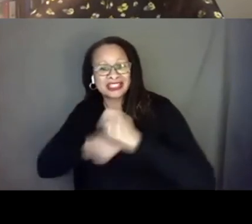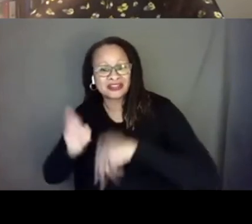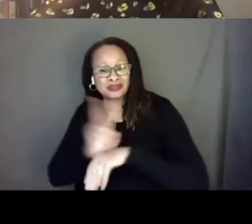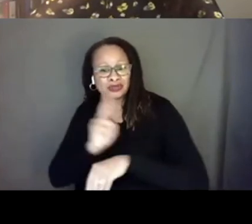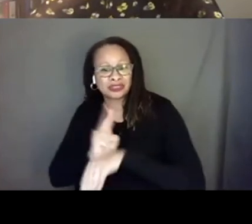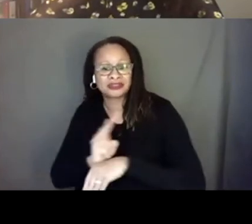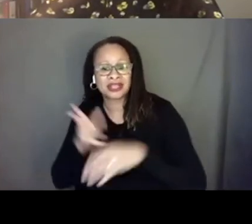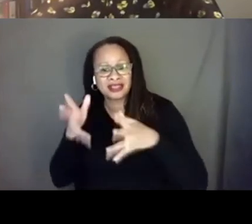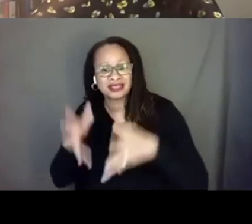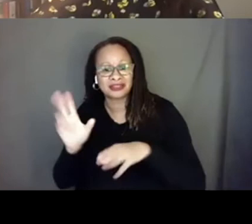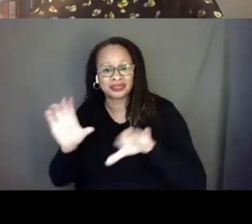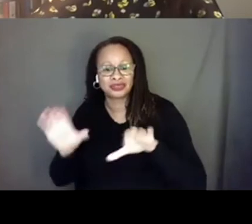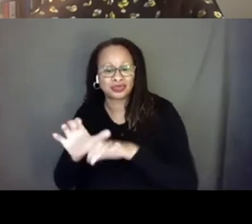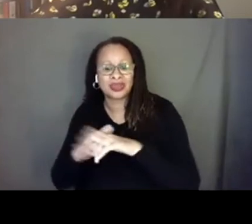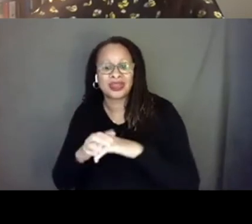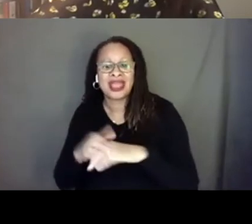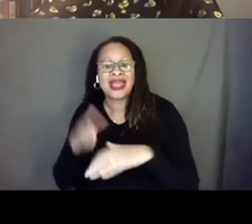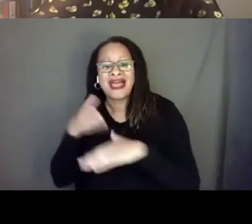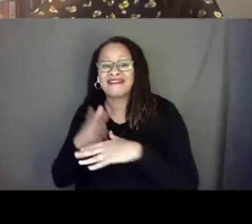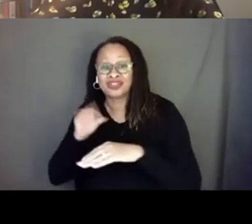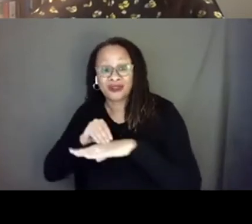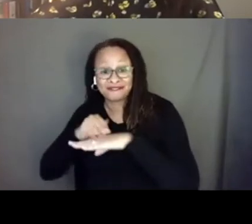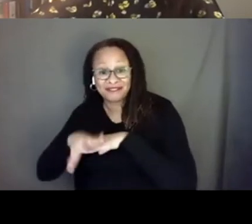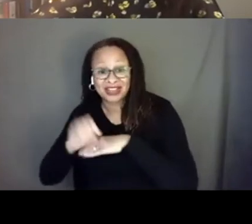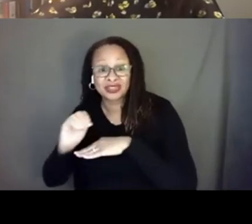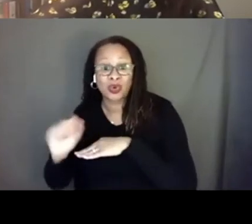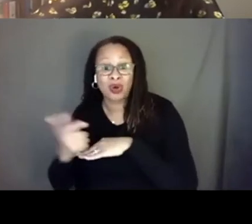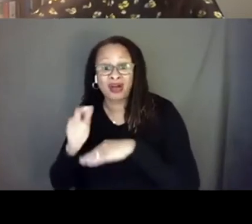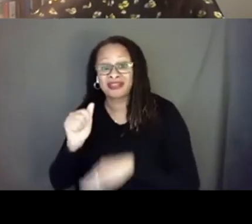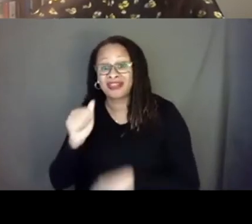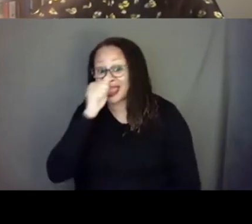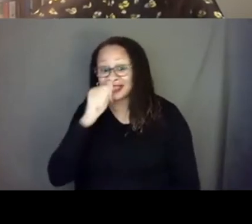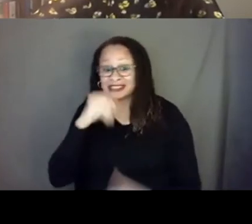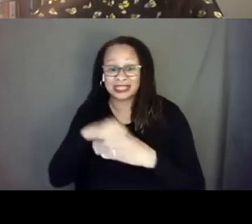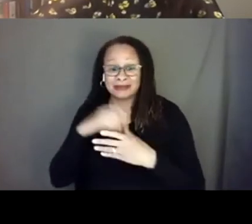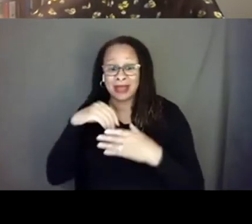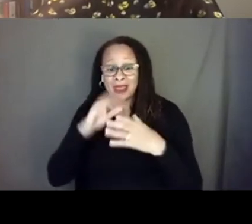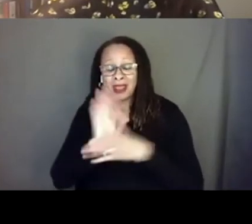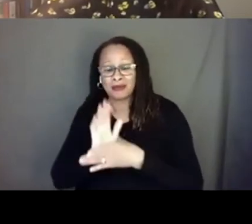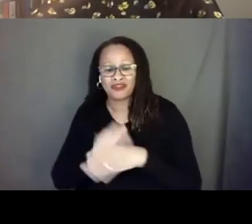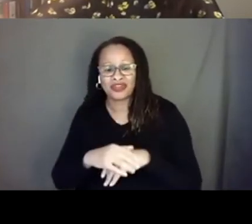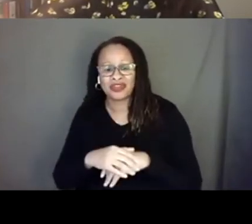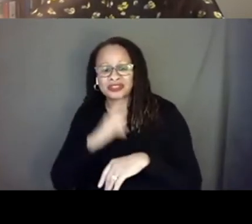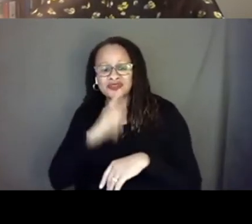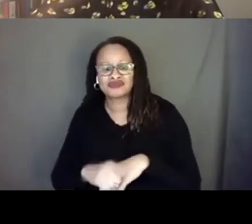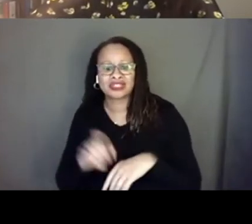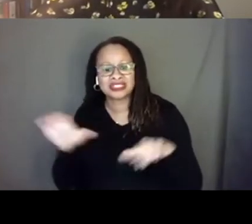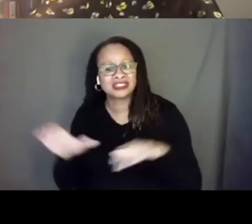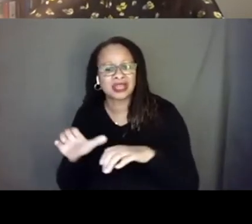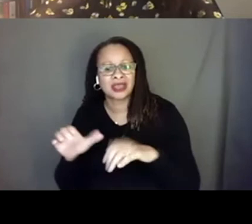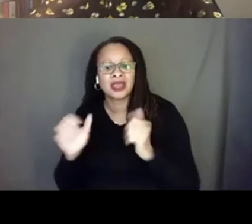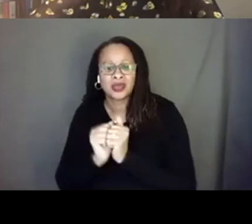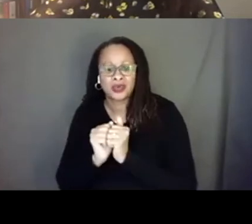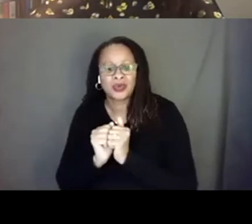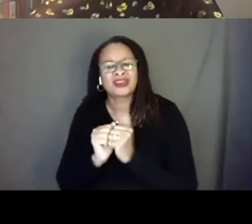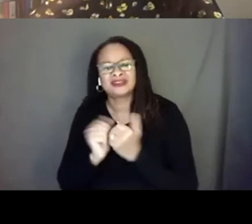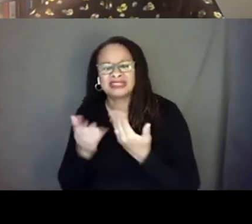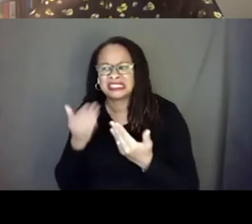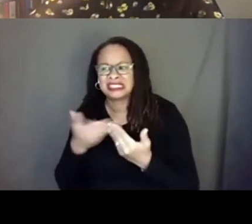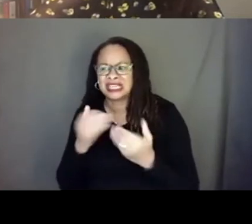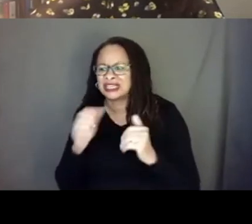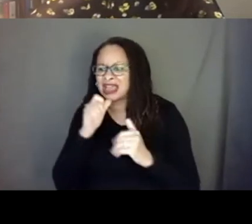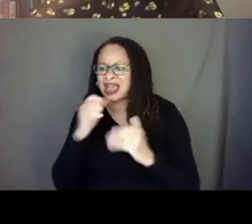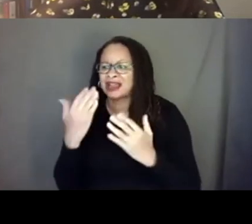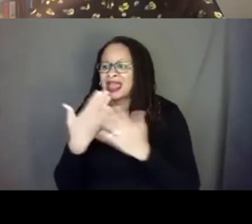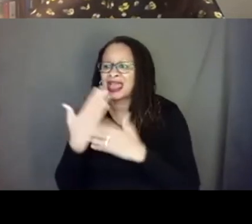do After Effects. So all the animation that are in my movie, it's actually done relatively easy, not just hand, you